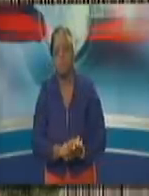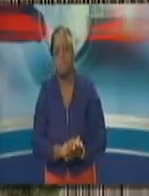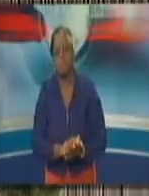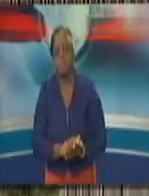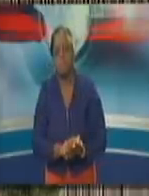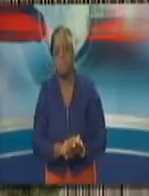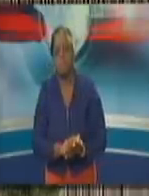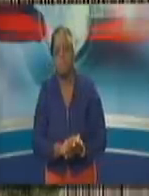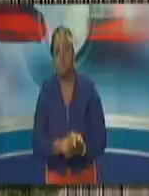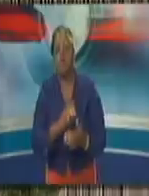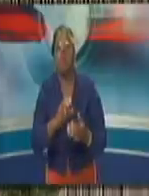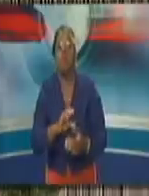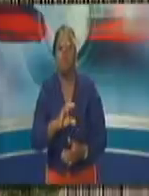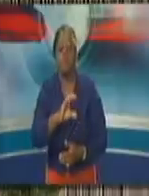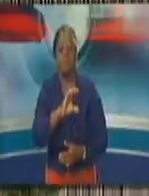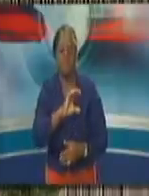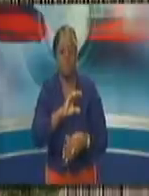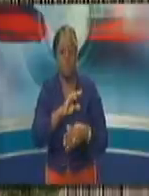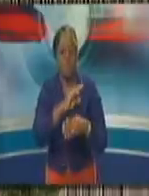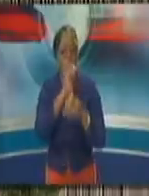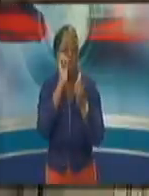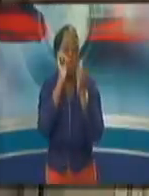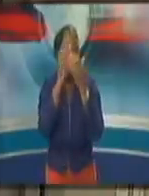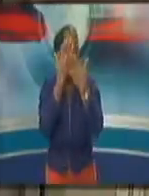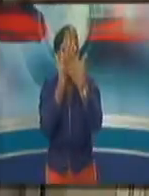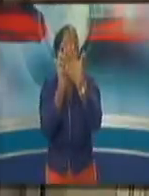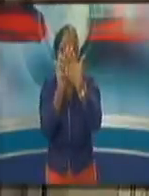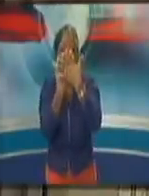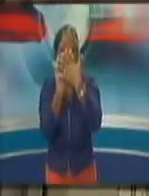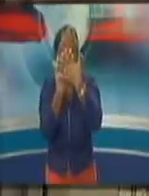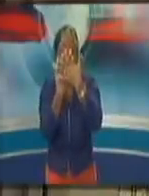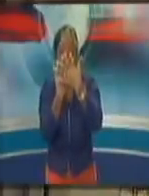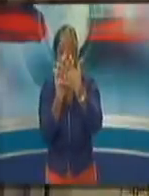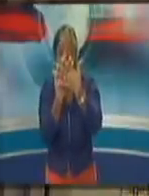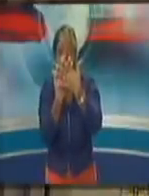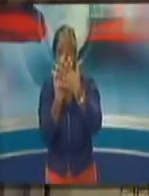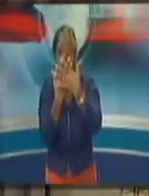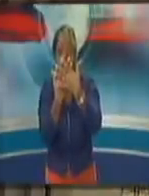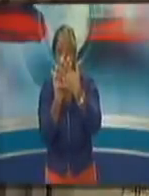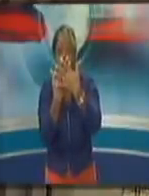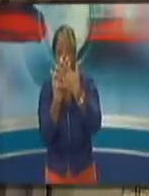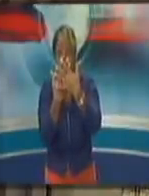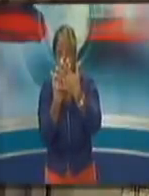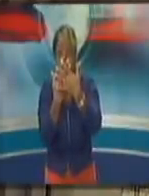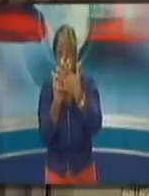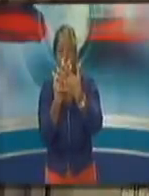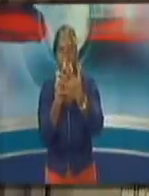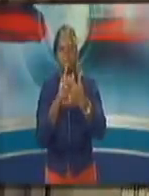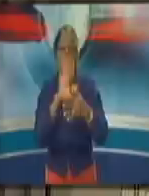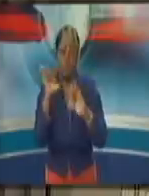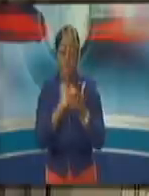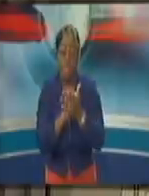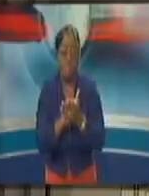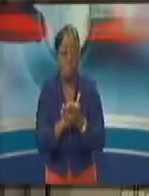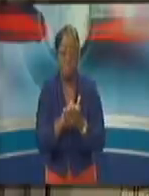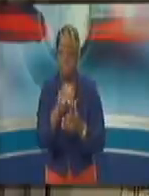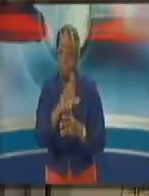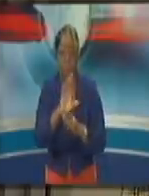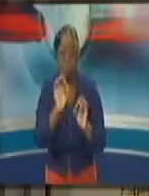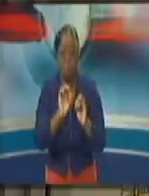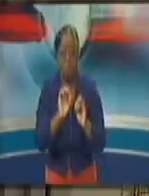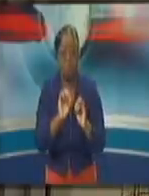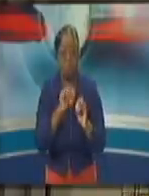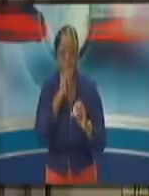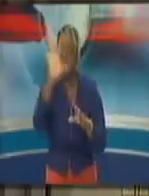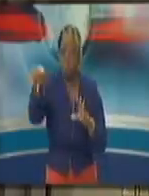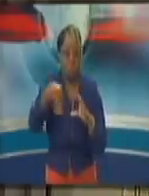Commission of Prisons, but the Ministry of Health, to the best of my knowledge, and the Chief Medical Officer, we are not involved in